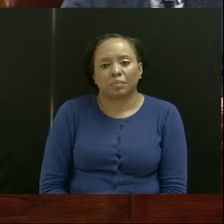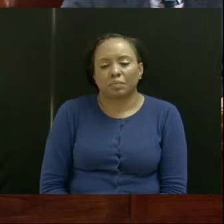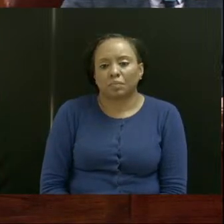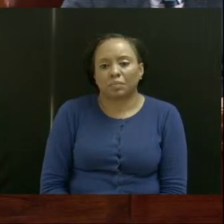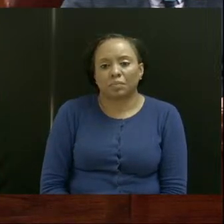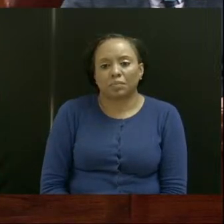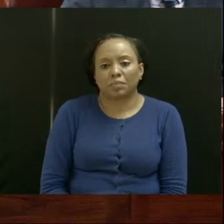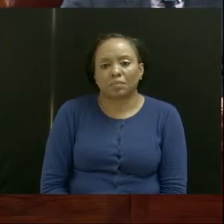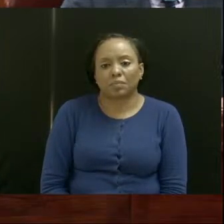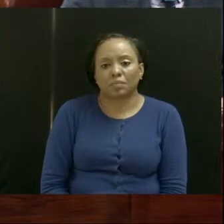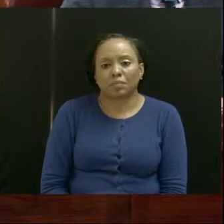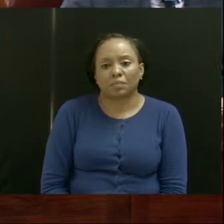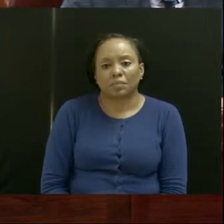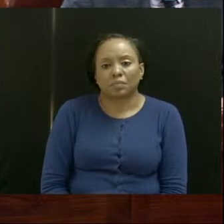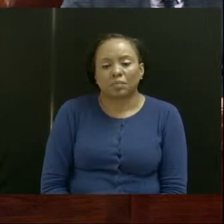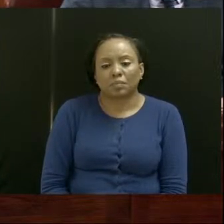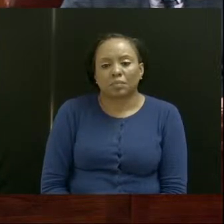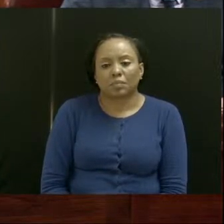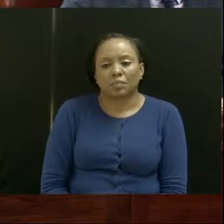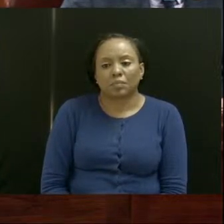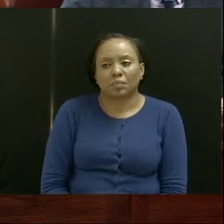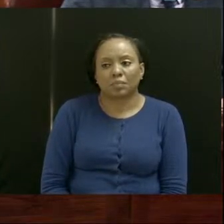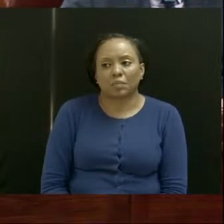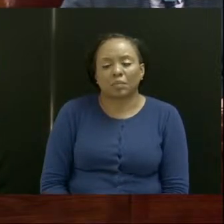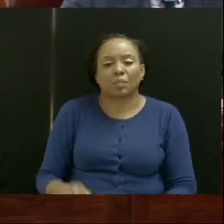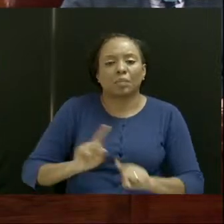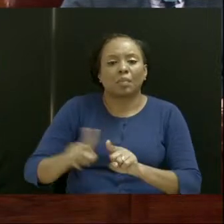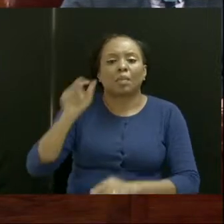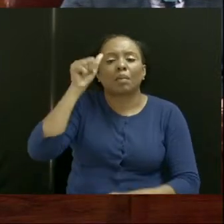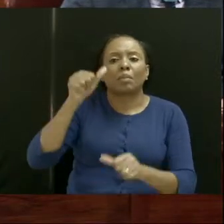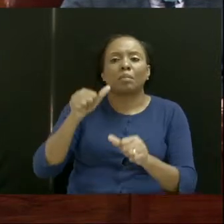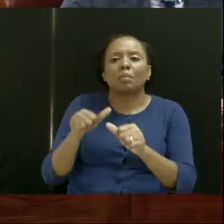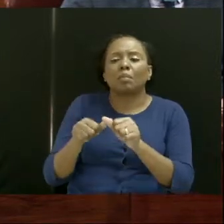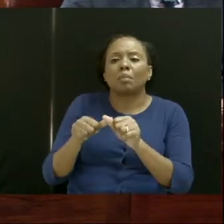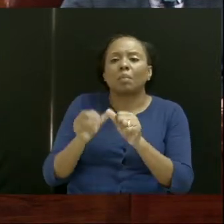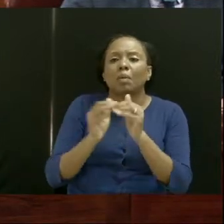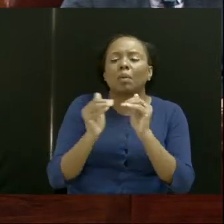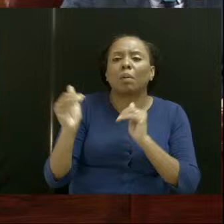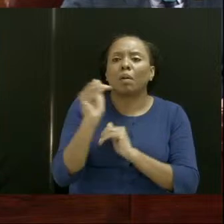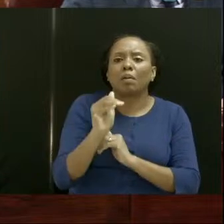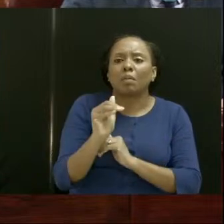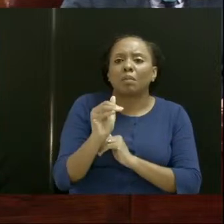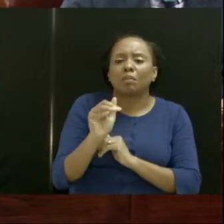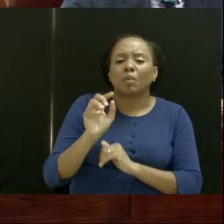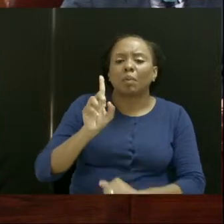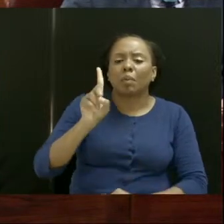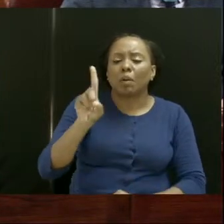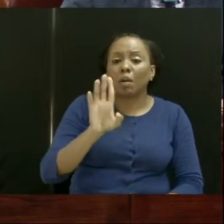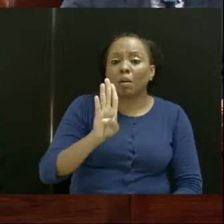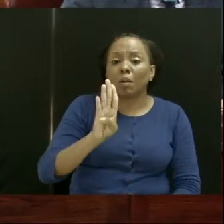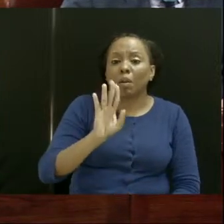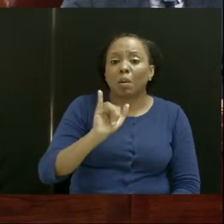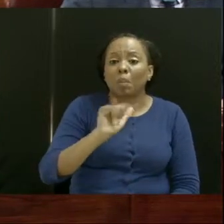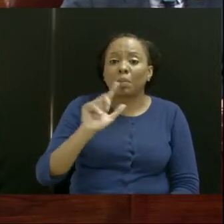doing this against a fall off of 1.4 billion in the economy. Now, a few million more